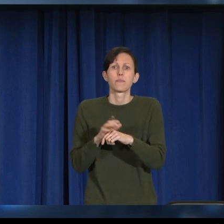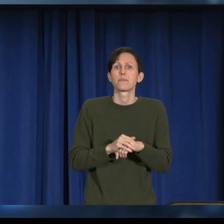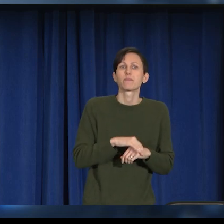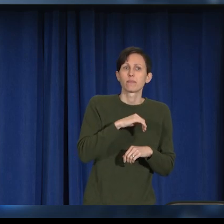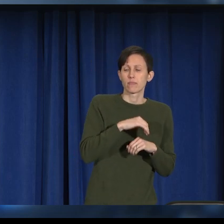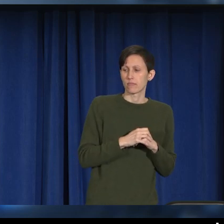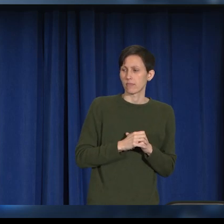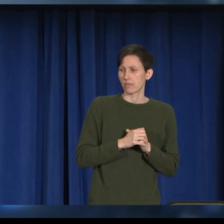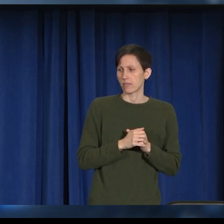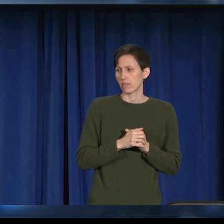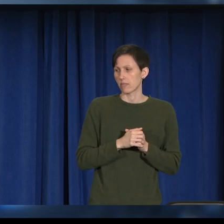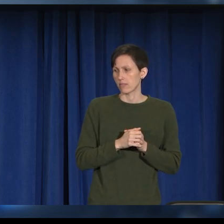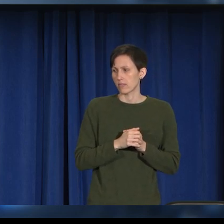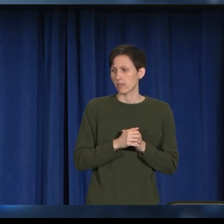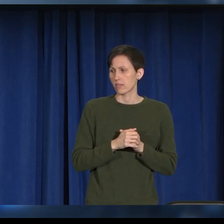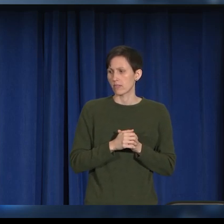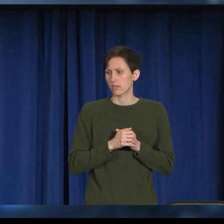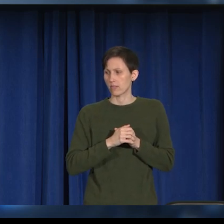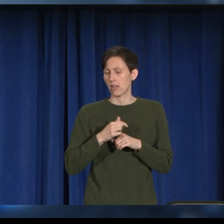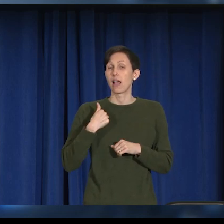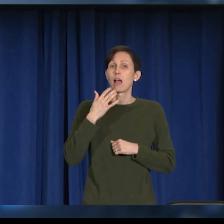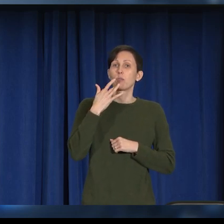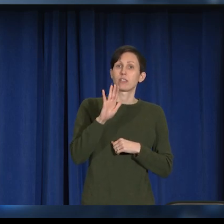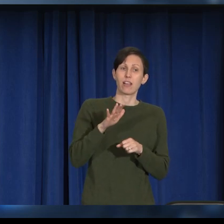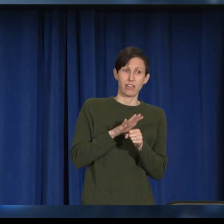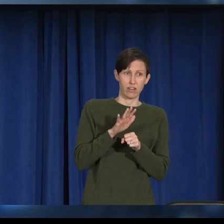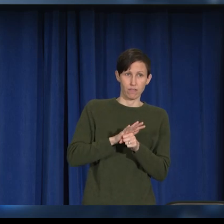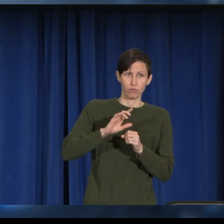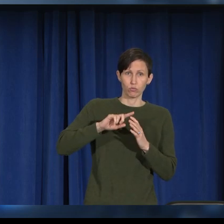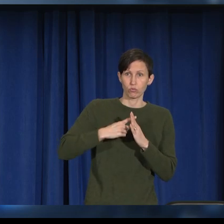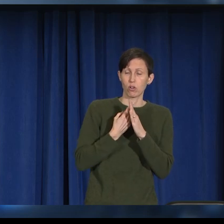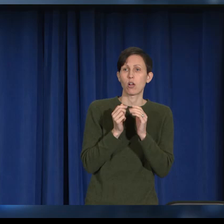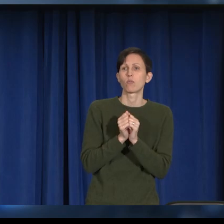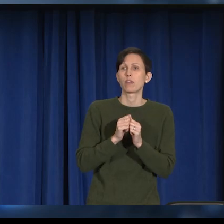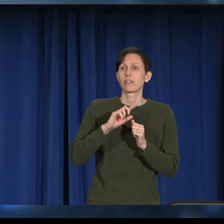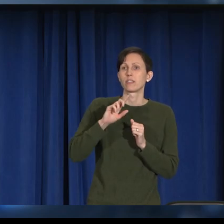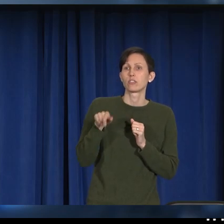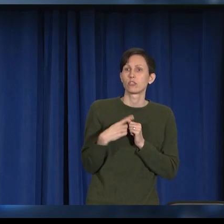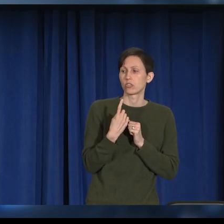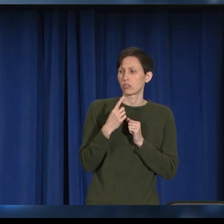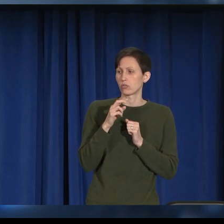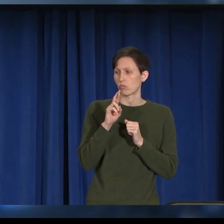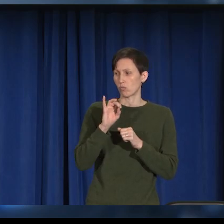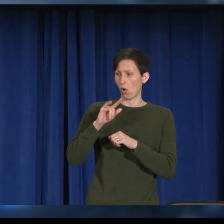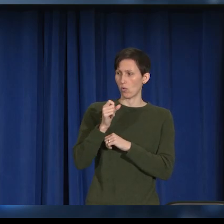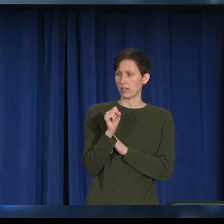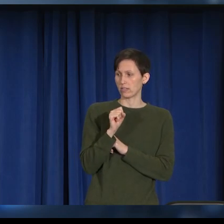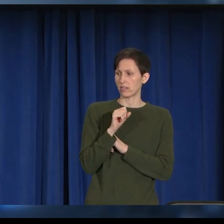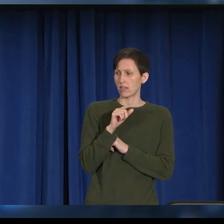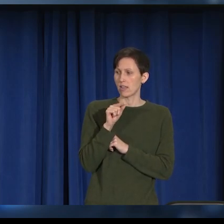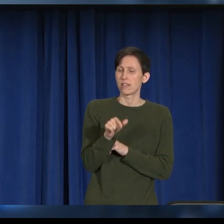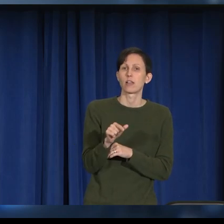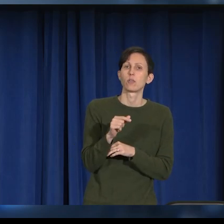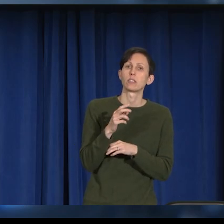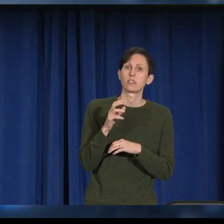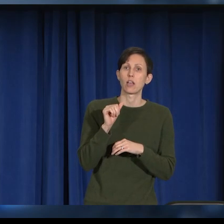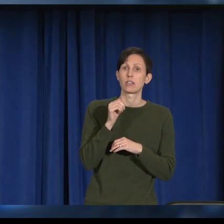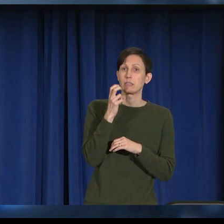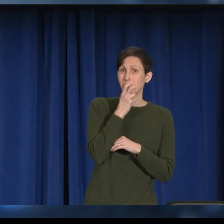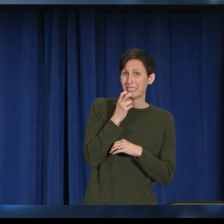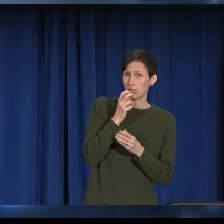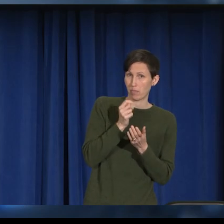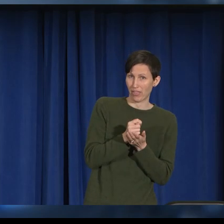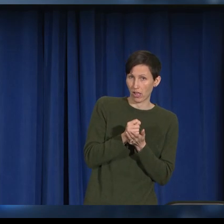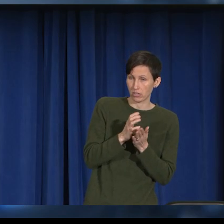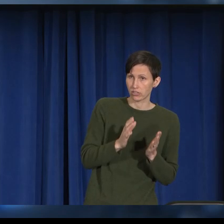of my social enterprise that I was lucky enough to start with Jess Rawlings, who is an autistic speech pathologist. And this